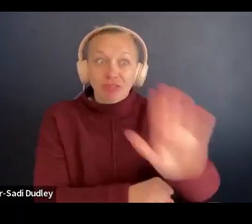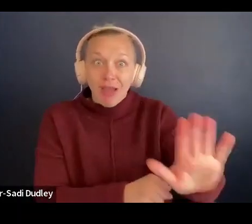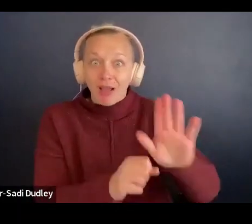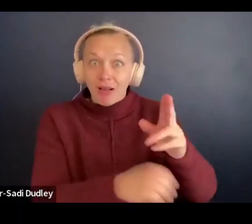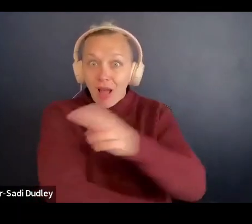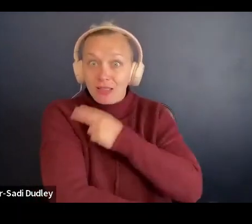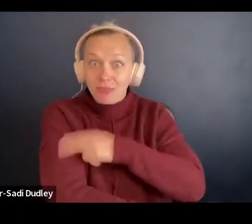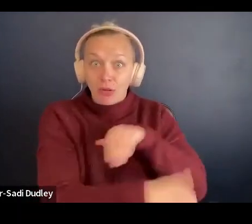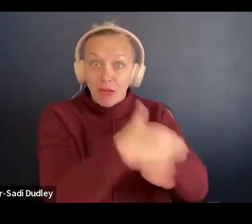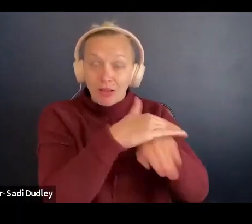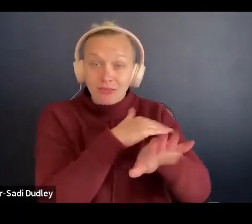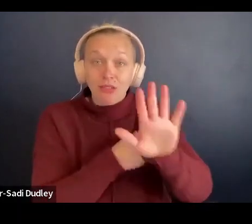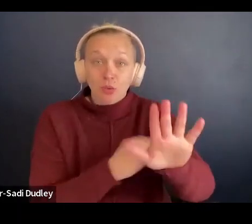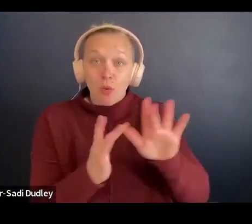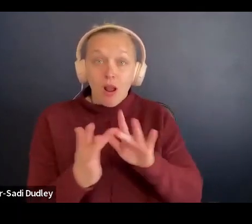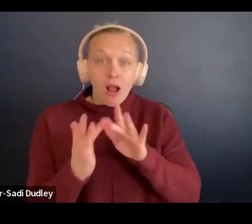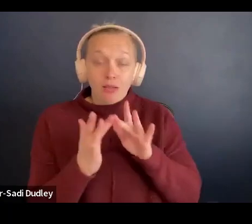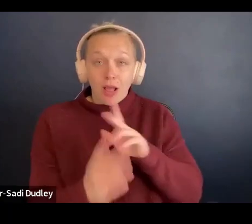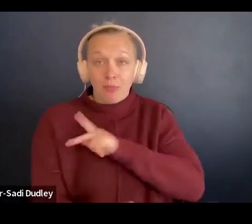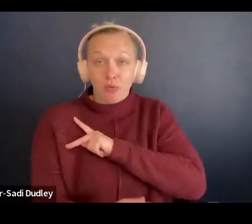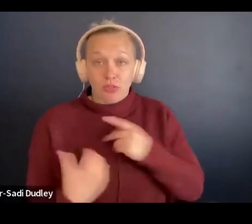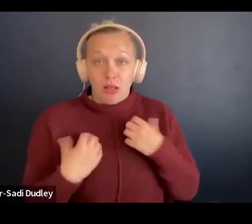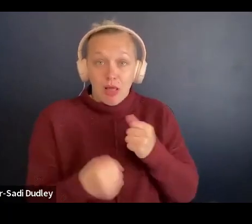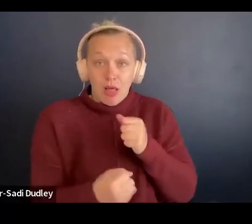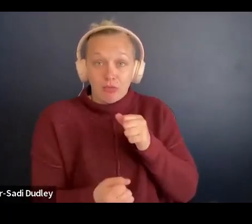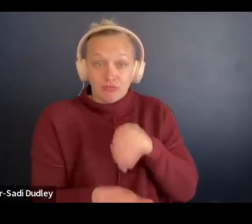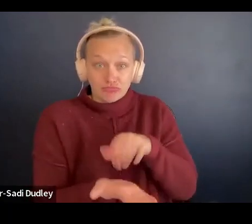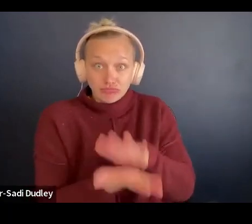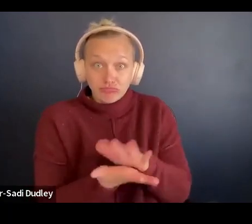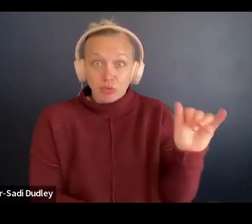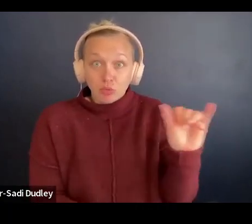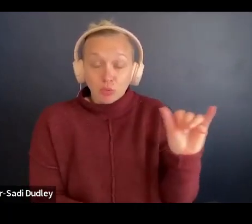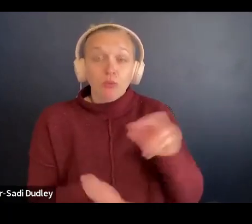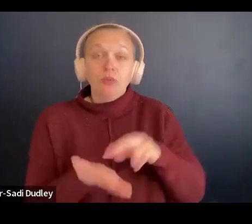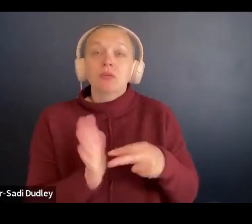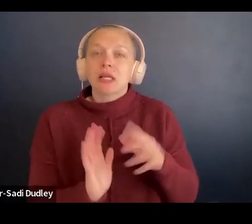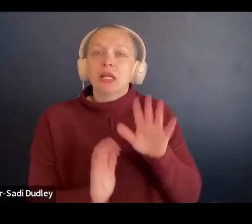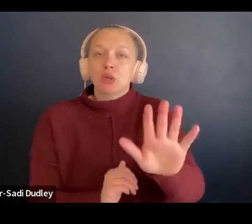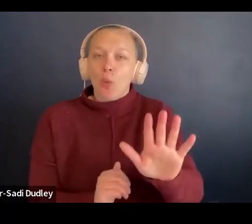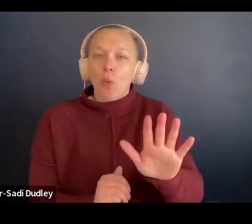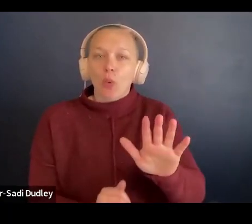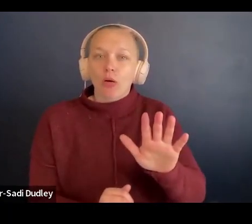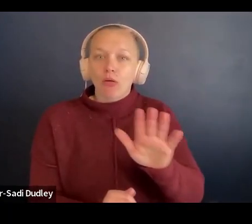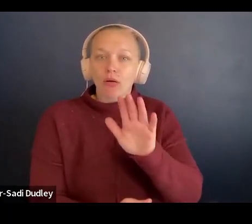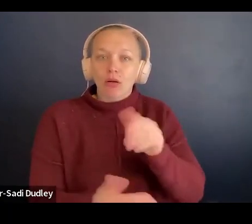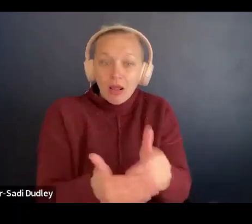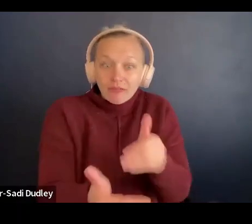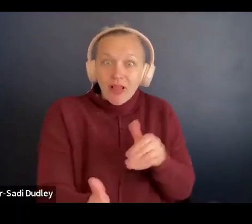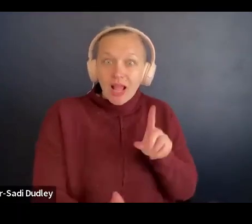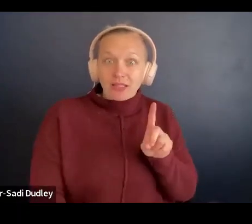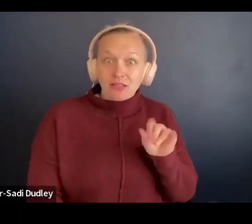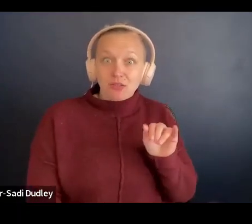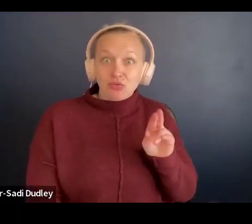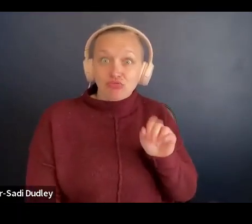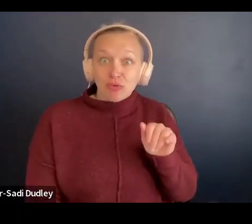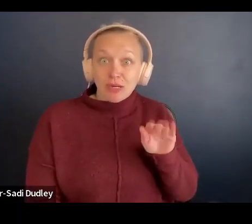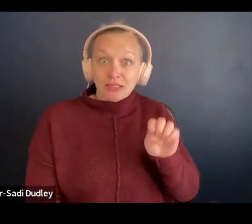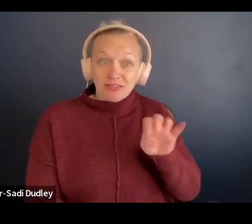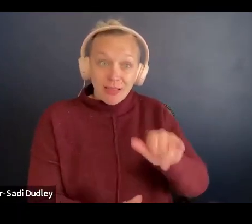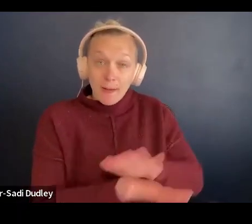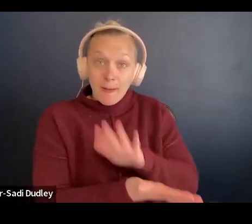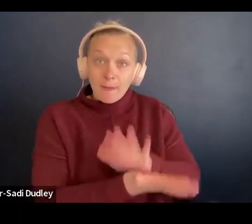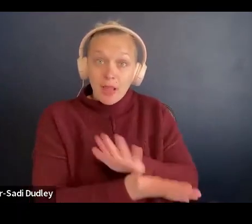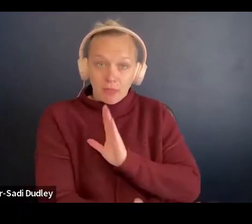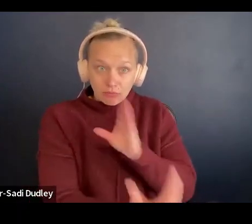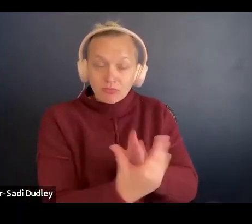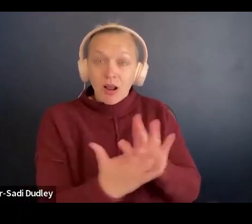online personal health record. And so as long as your healthcare directive is on file online, then they will be able to